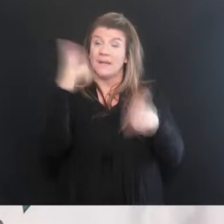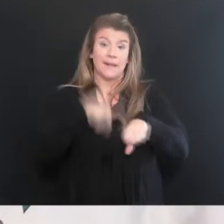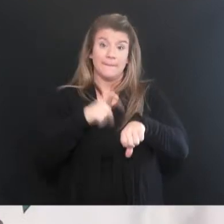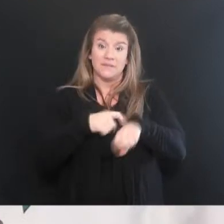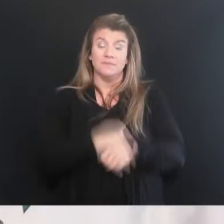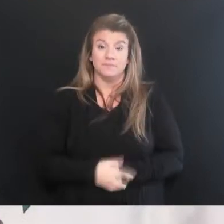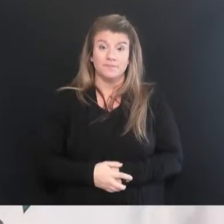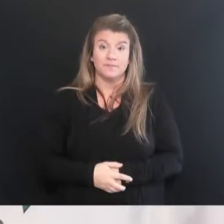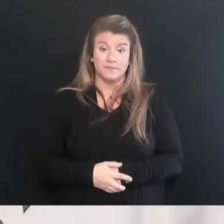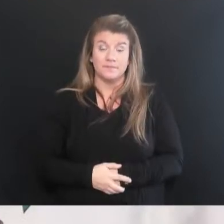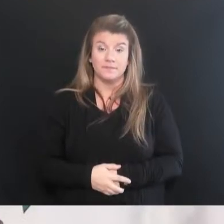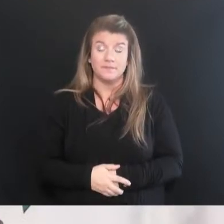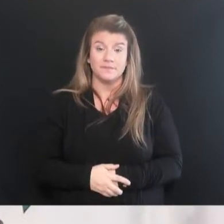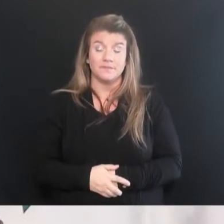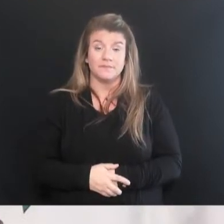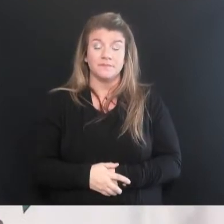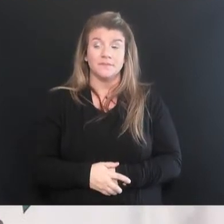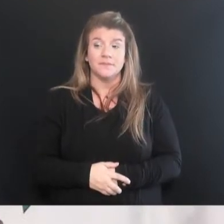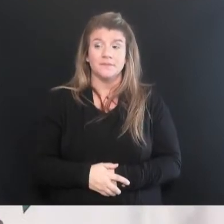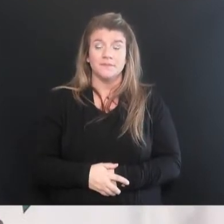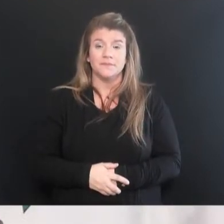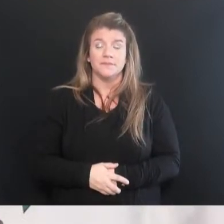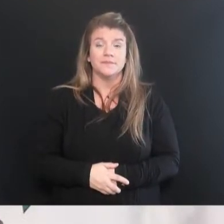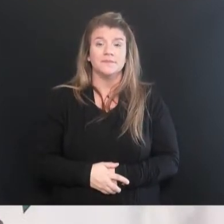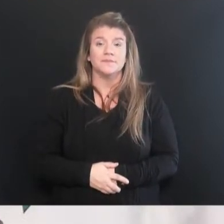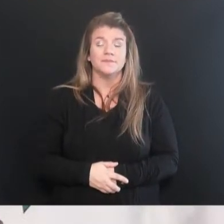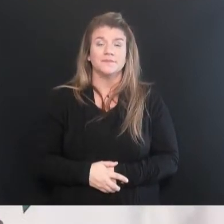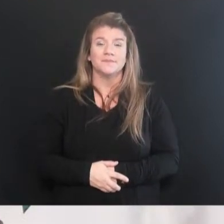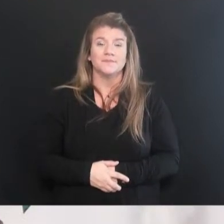I think